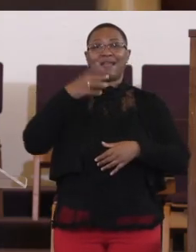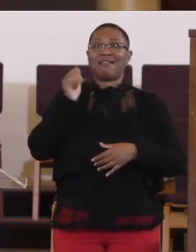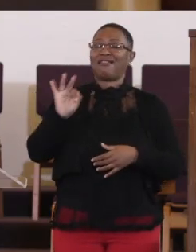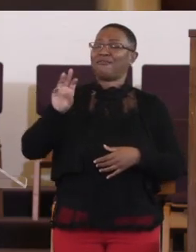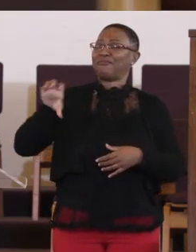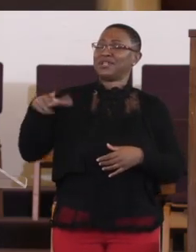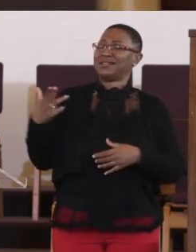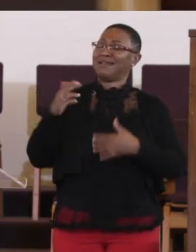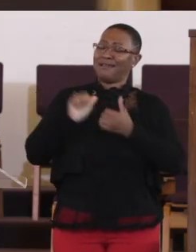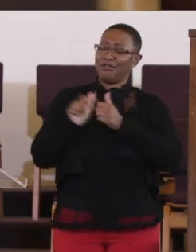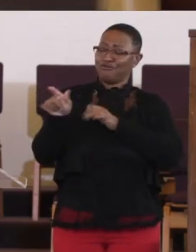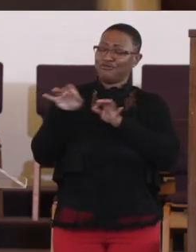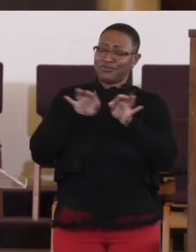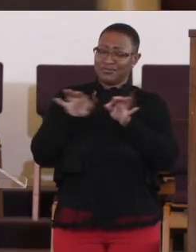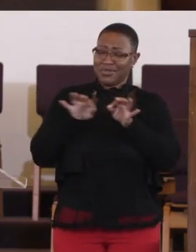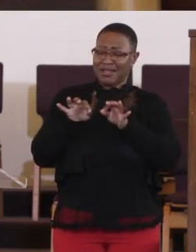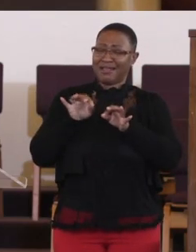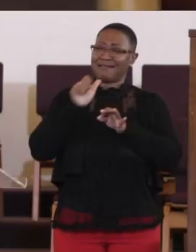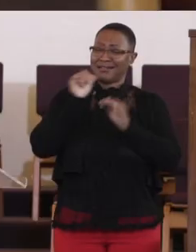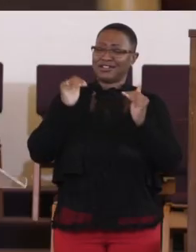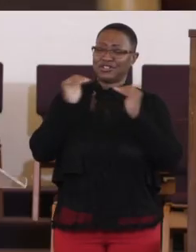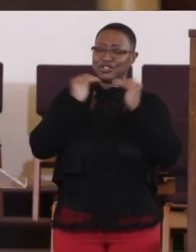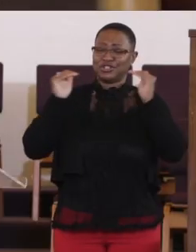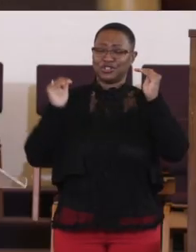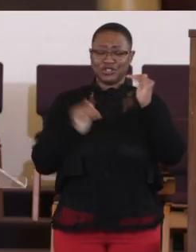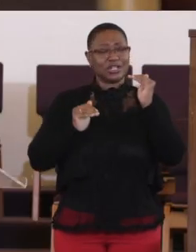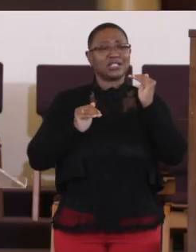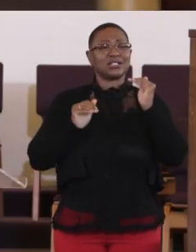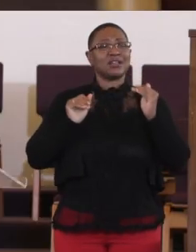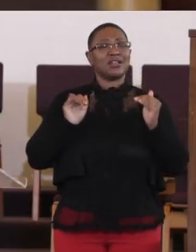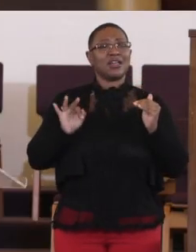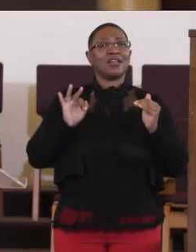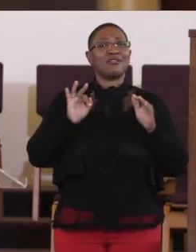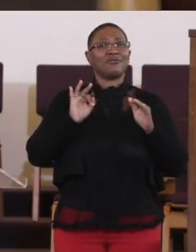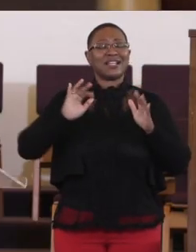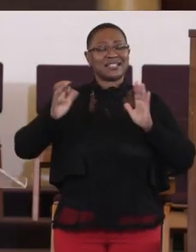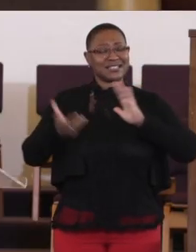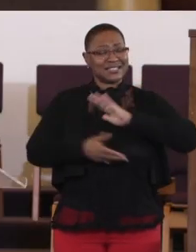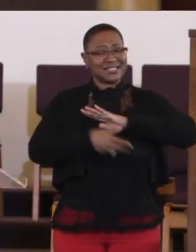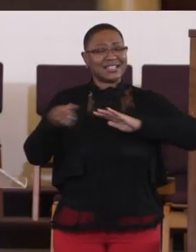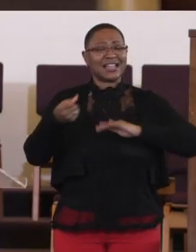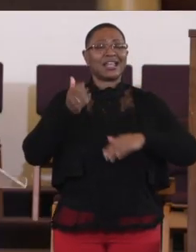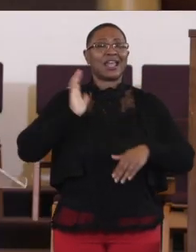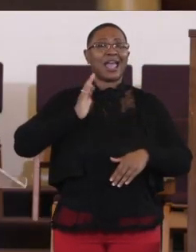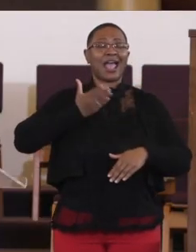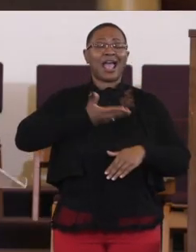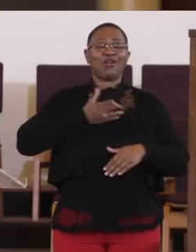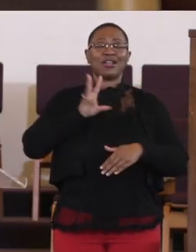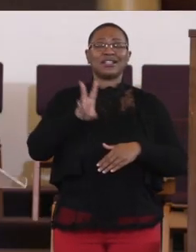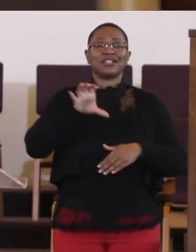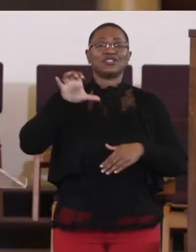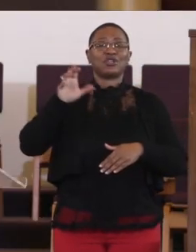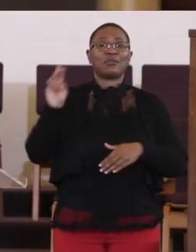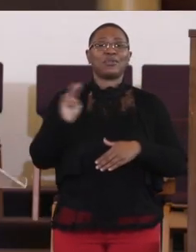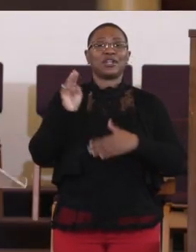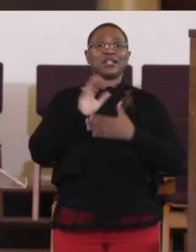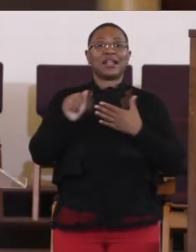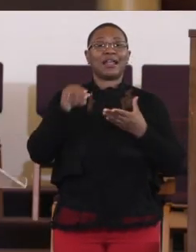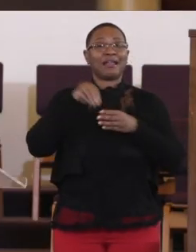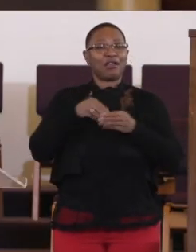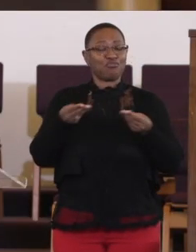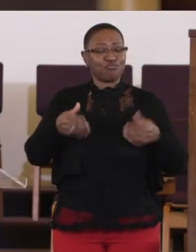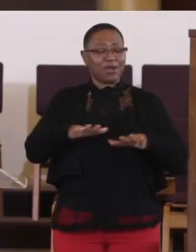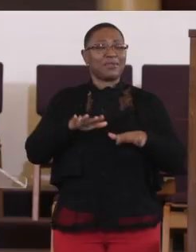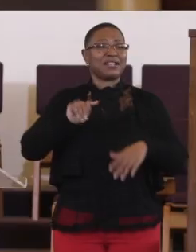do you explain the injustice of stealing our over $600 million in property